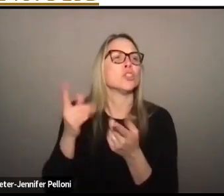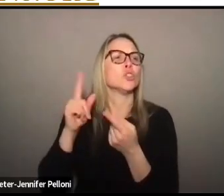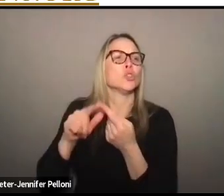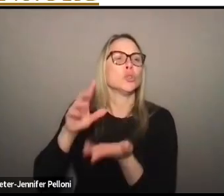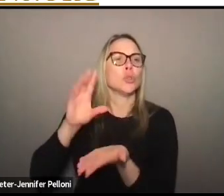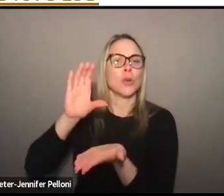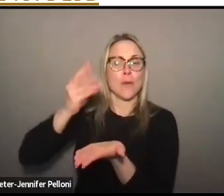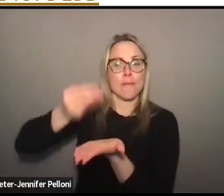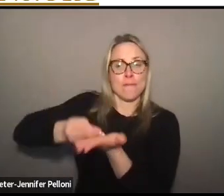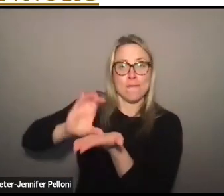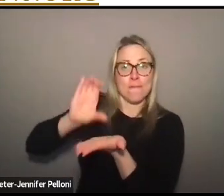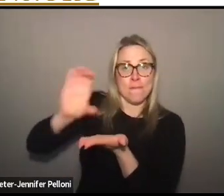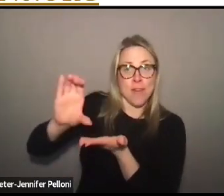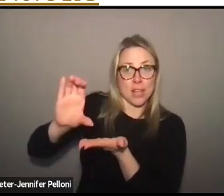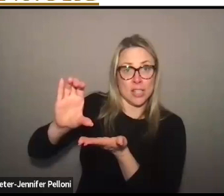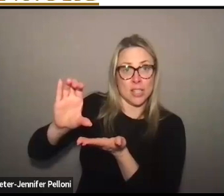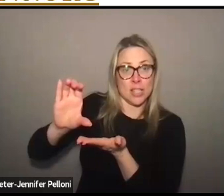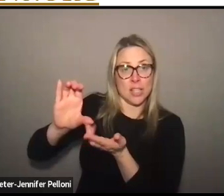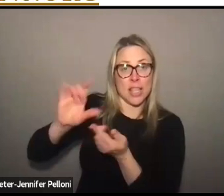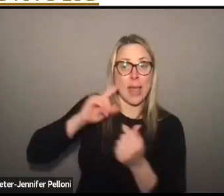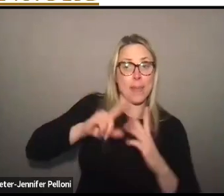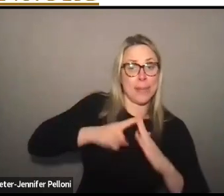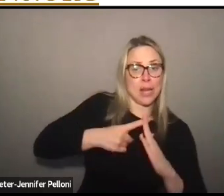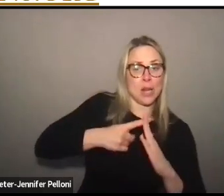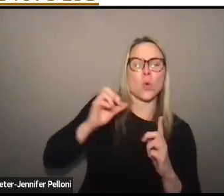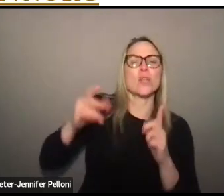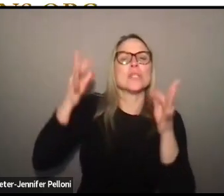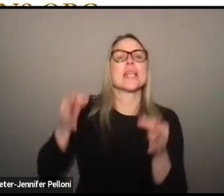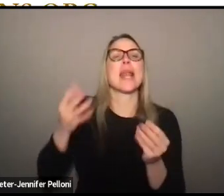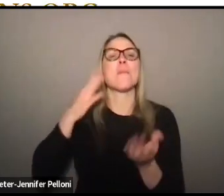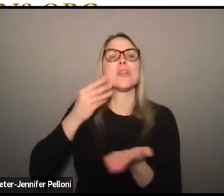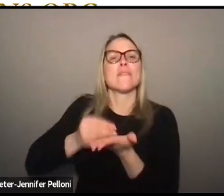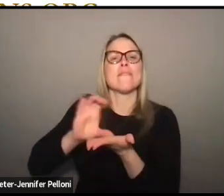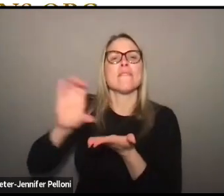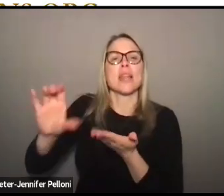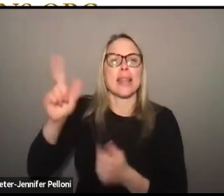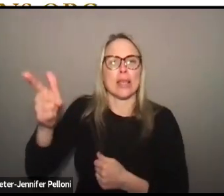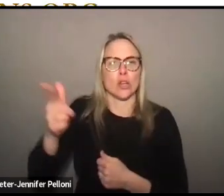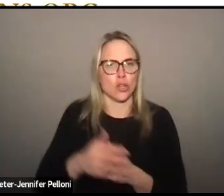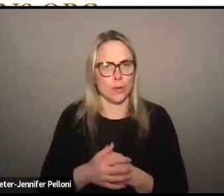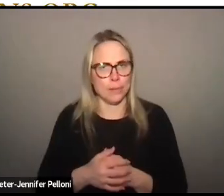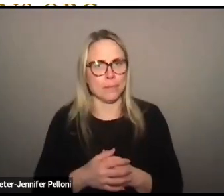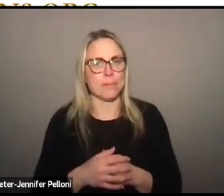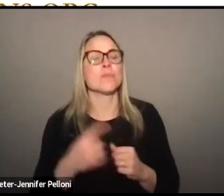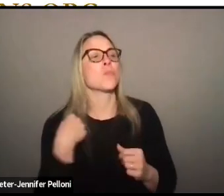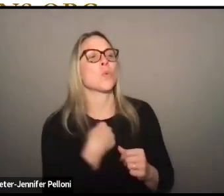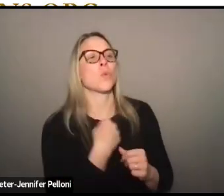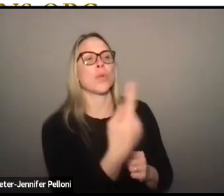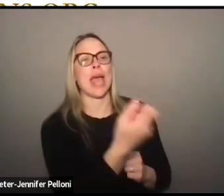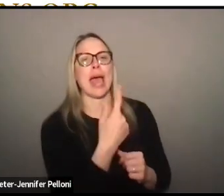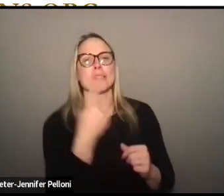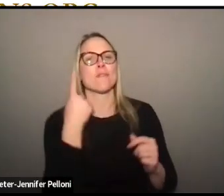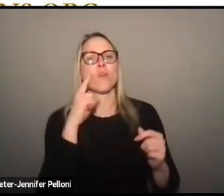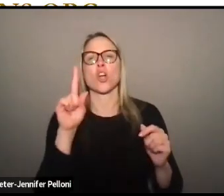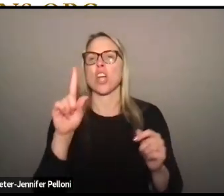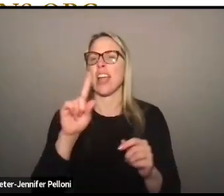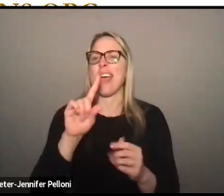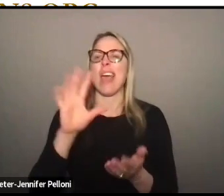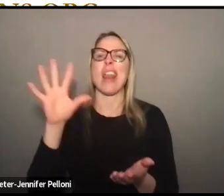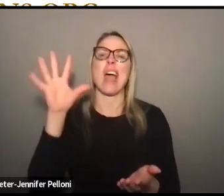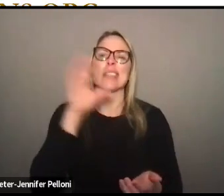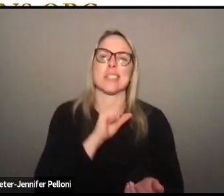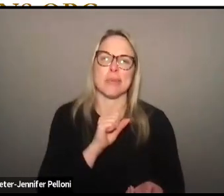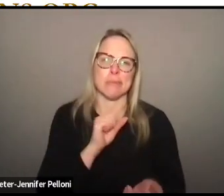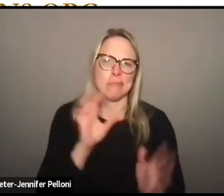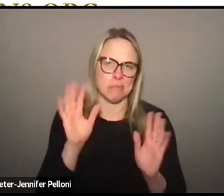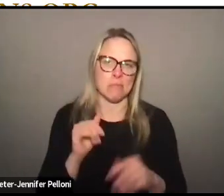up front, or can it be decided later? So we just ask for an estimate. It can be,